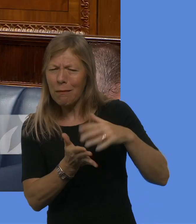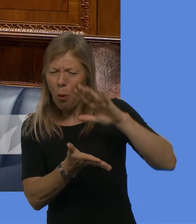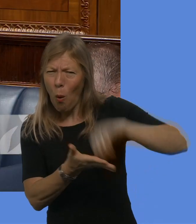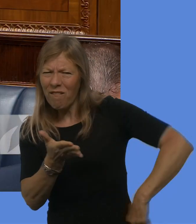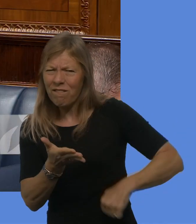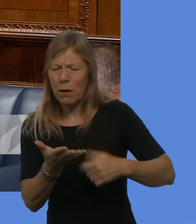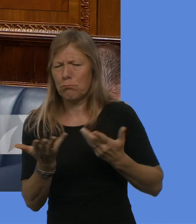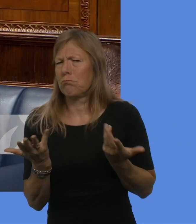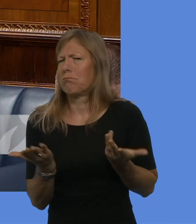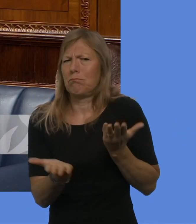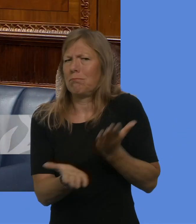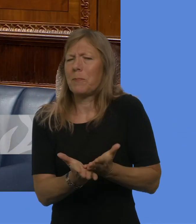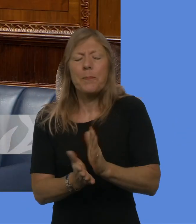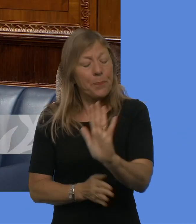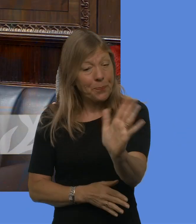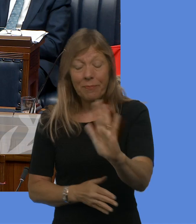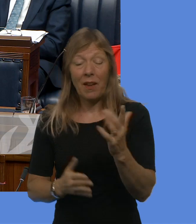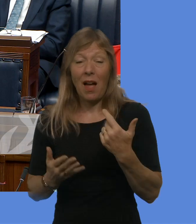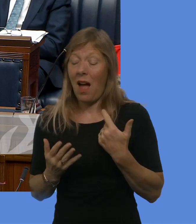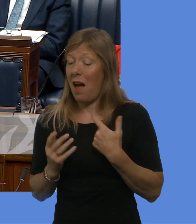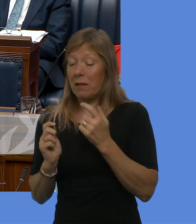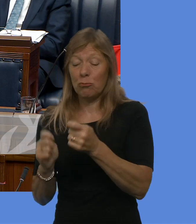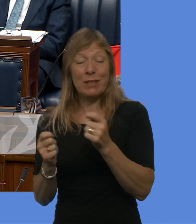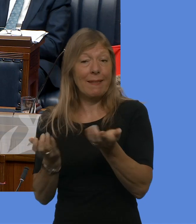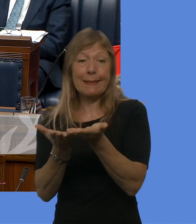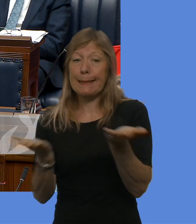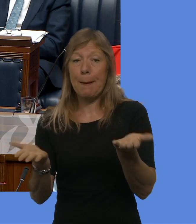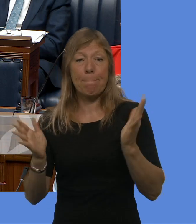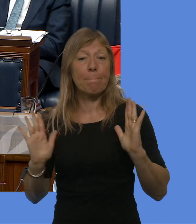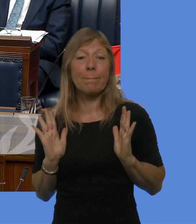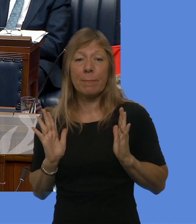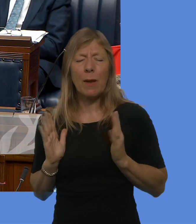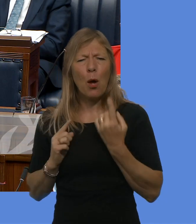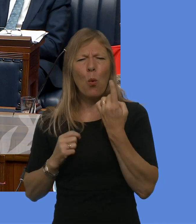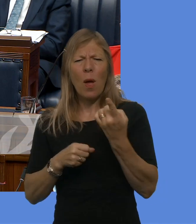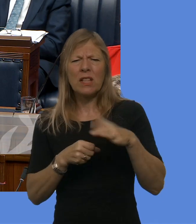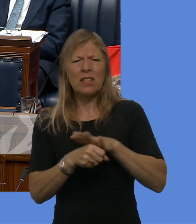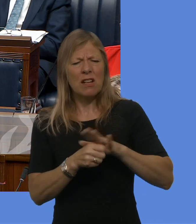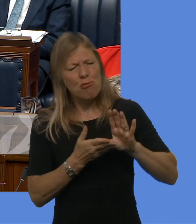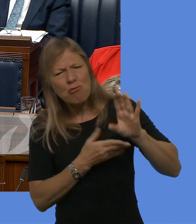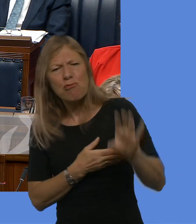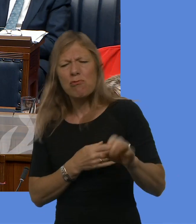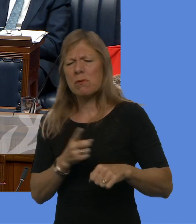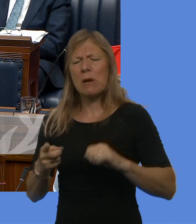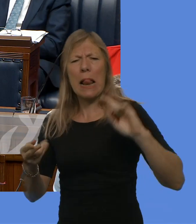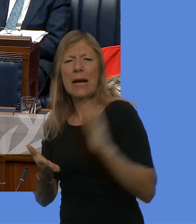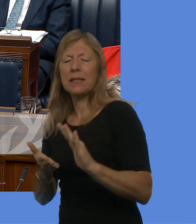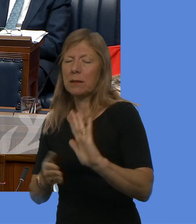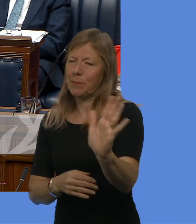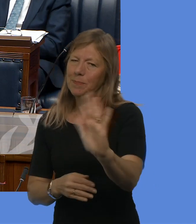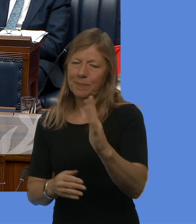all sectors equitably. No one sector will get preferential treatment over another. I will treat them all